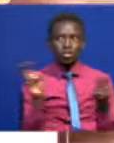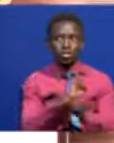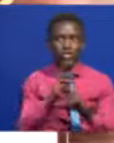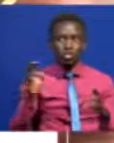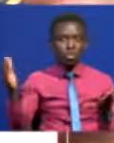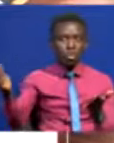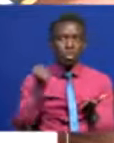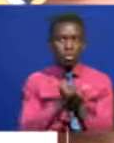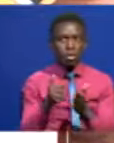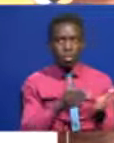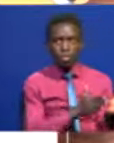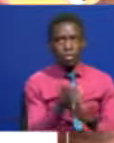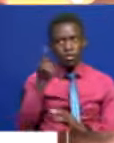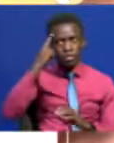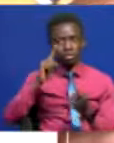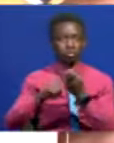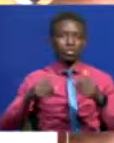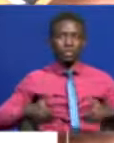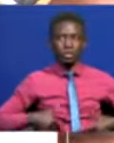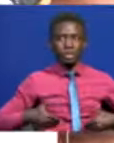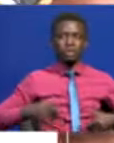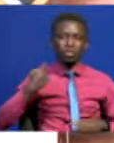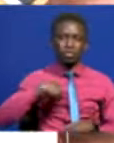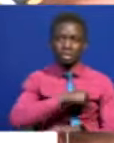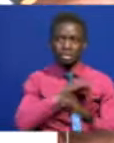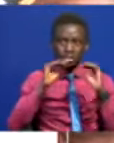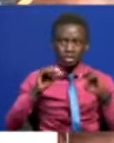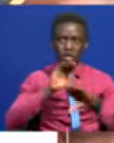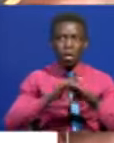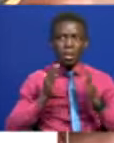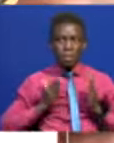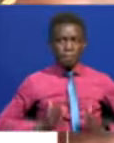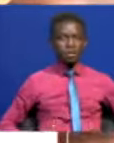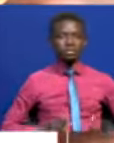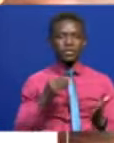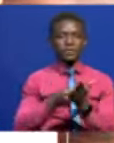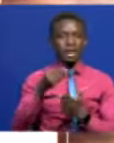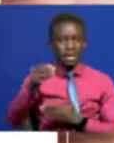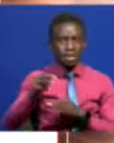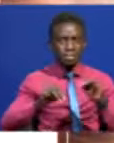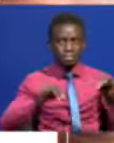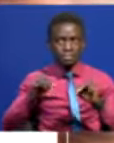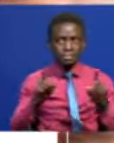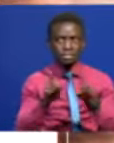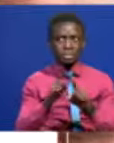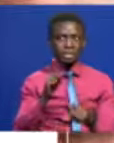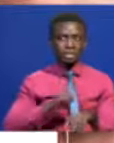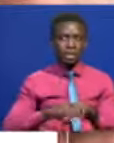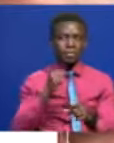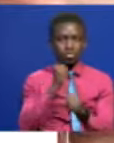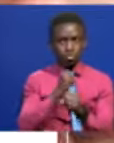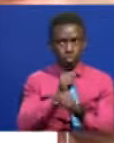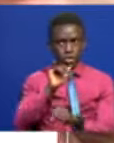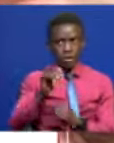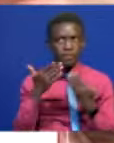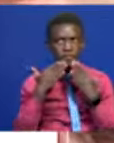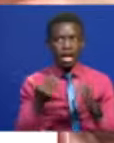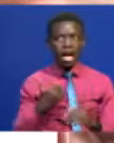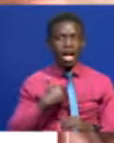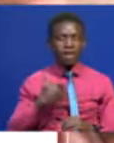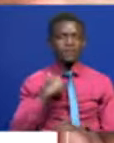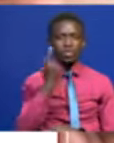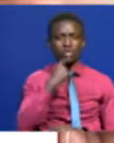vijana. We are also teaching them on personal finance management, and then once we do that, we have a pool of mentors who are our